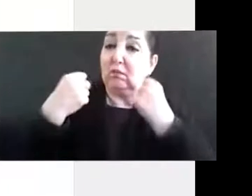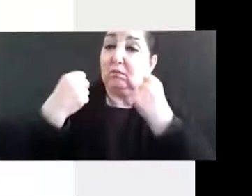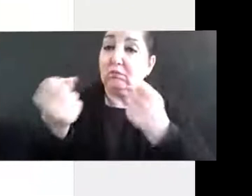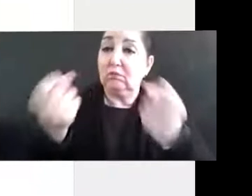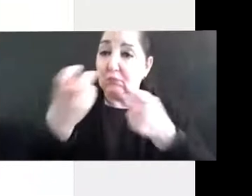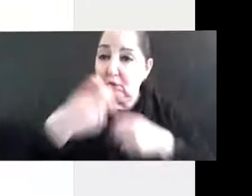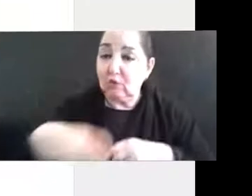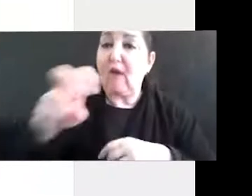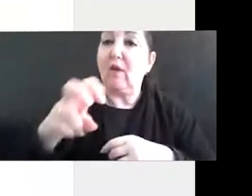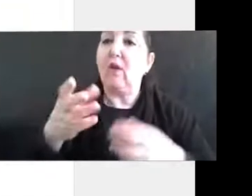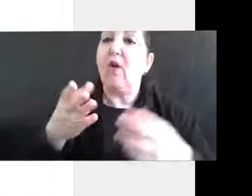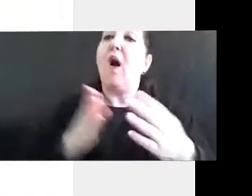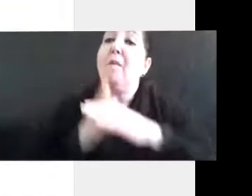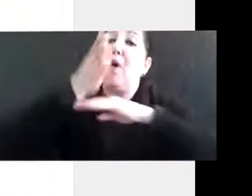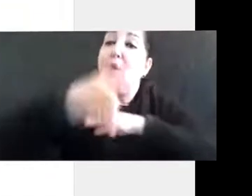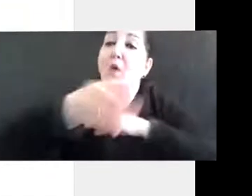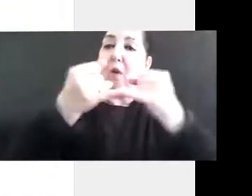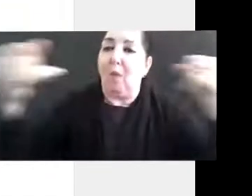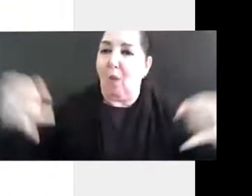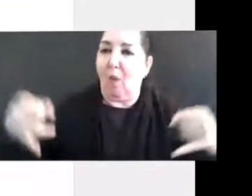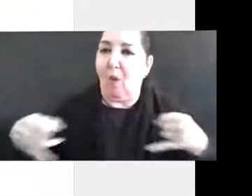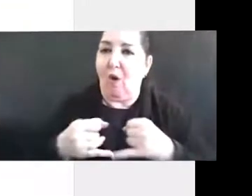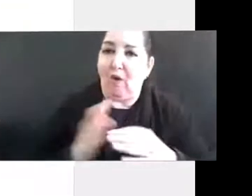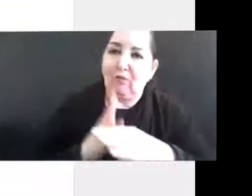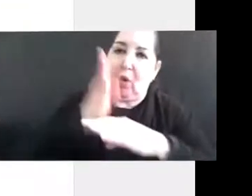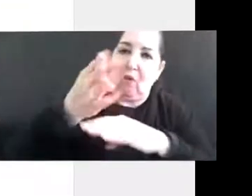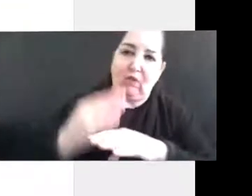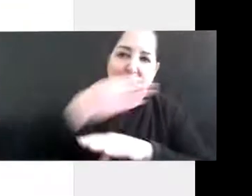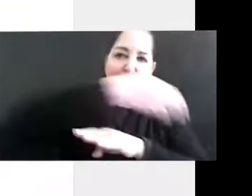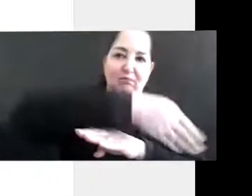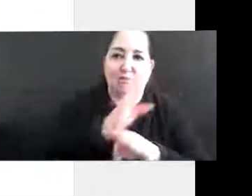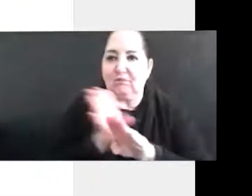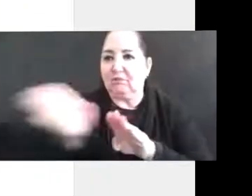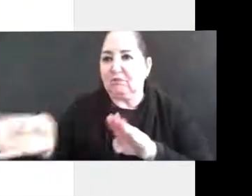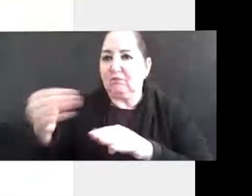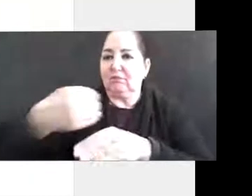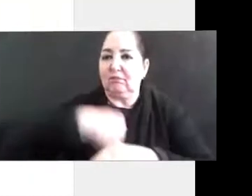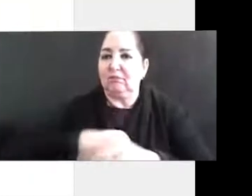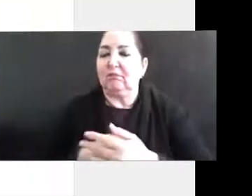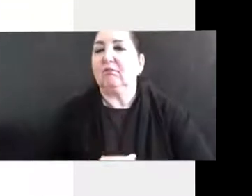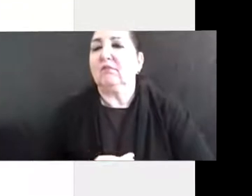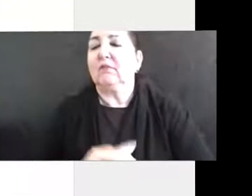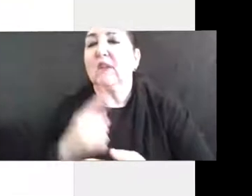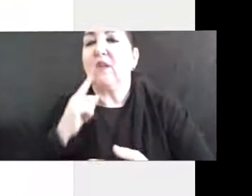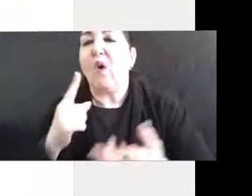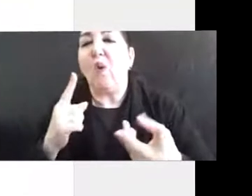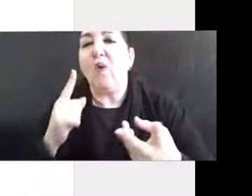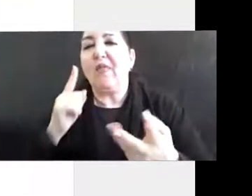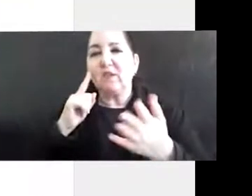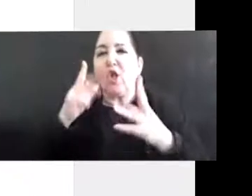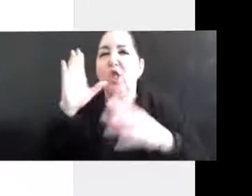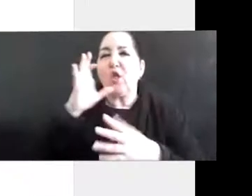borders. And of course, this is a project that, you know, is a very 21st century project in the sense that it is looking